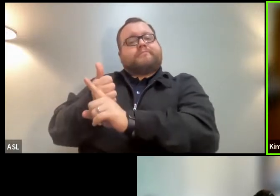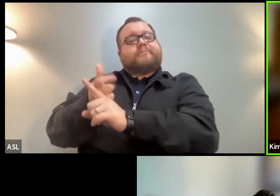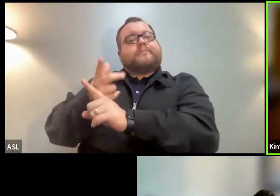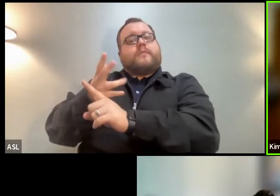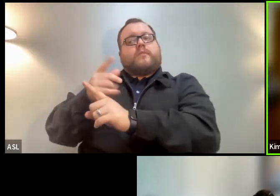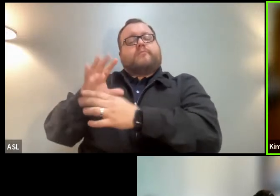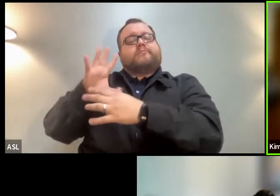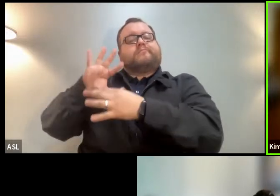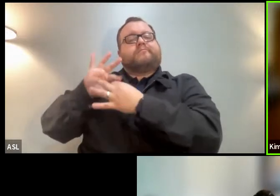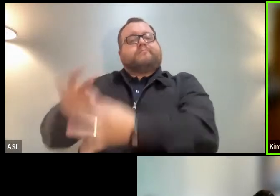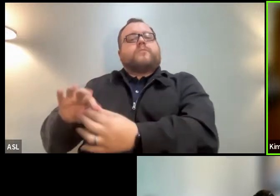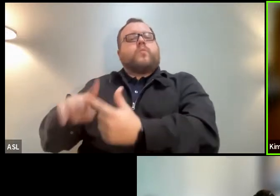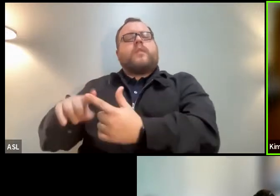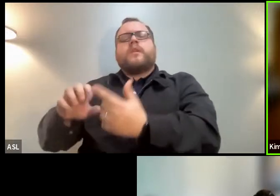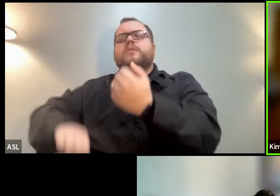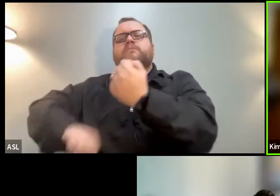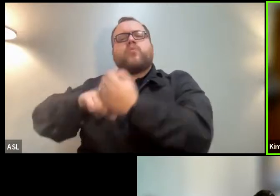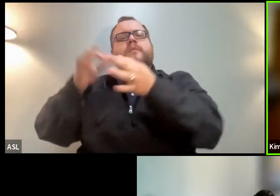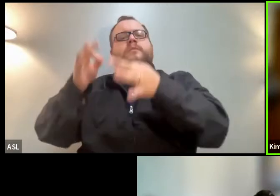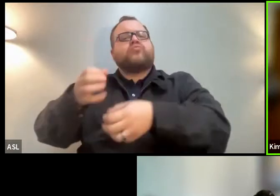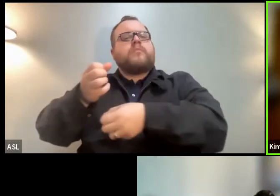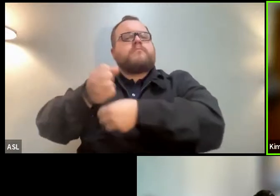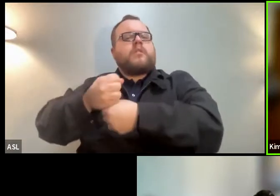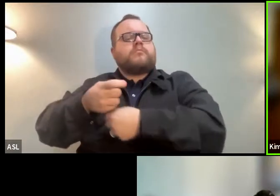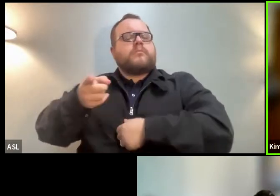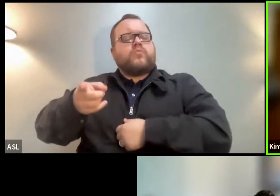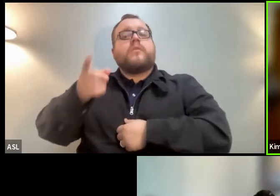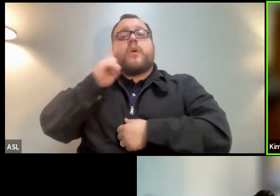our clients to a family